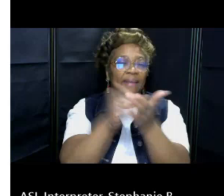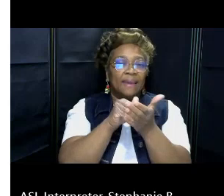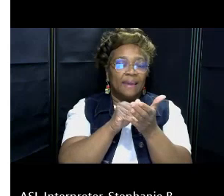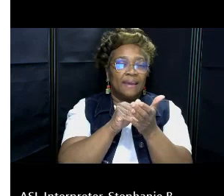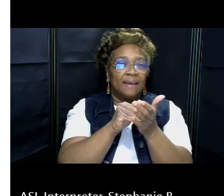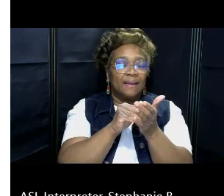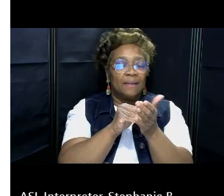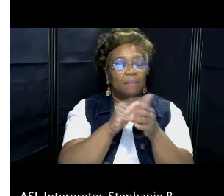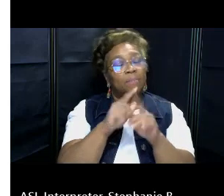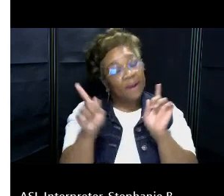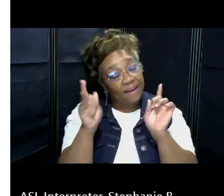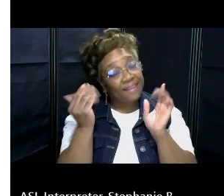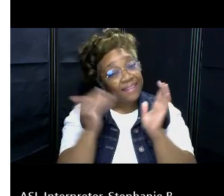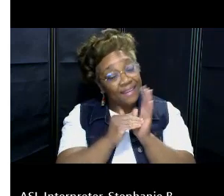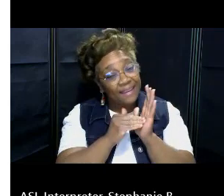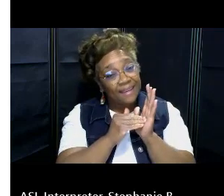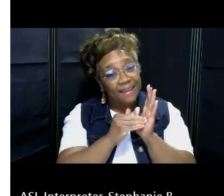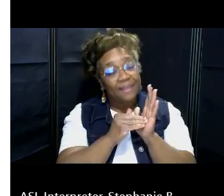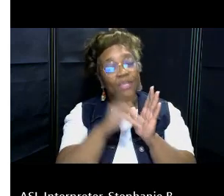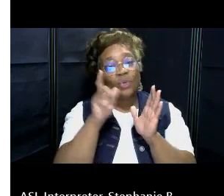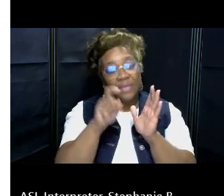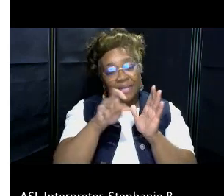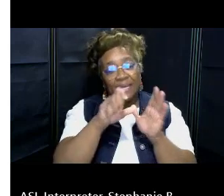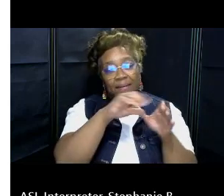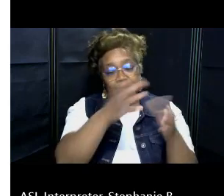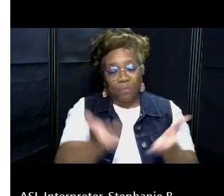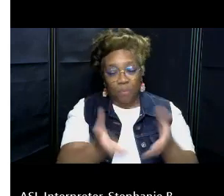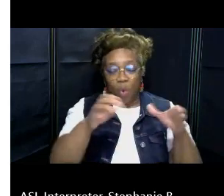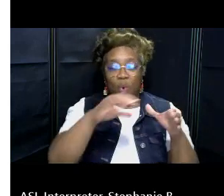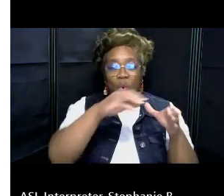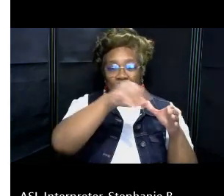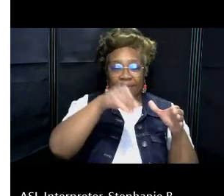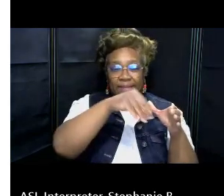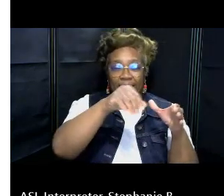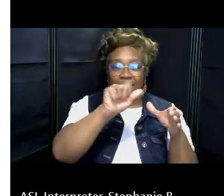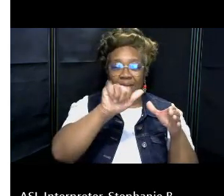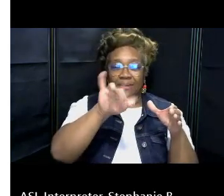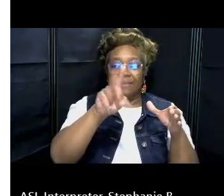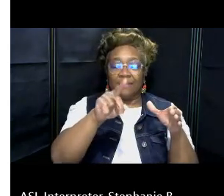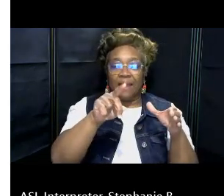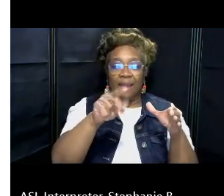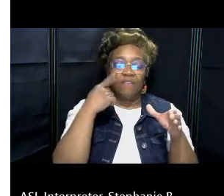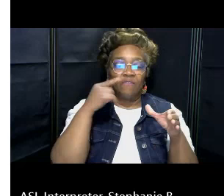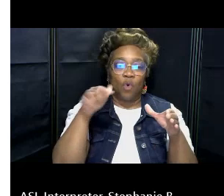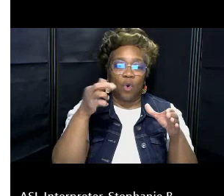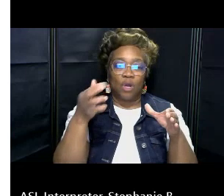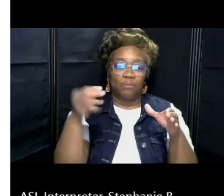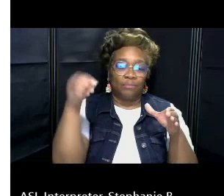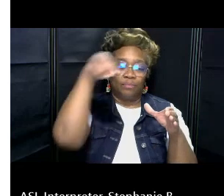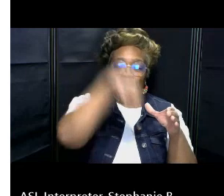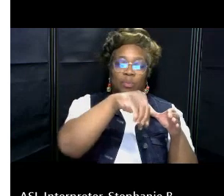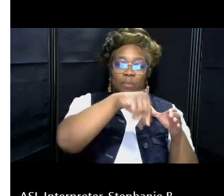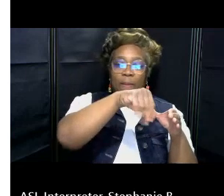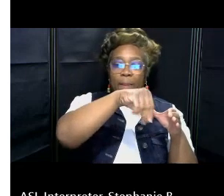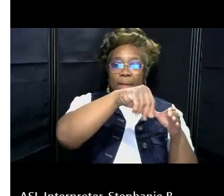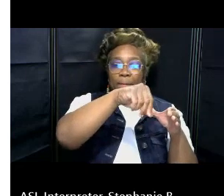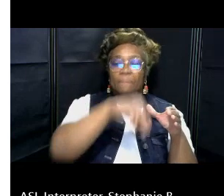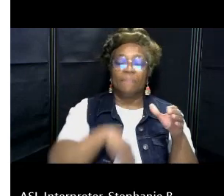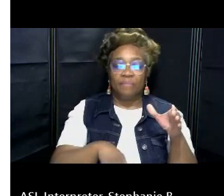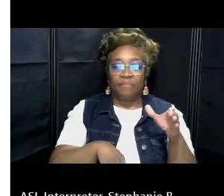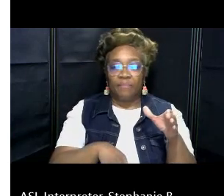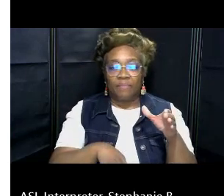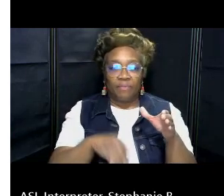say, but I would still have sand there. I would still err on the side of caution. Have something there for